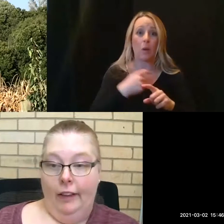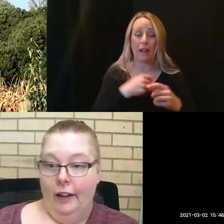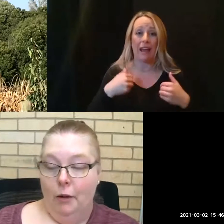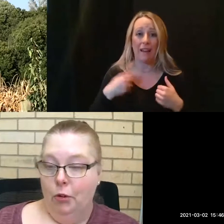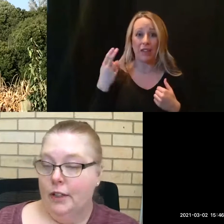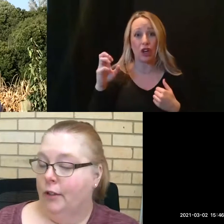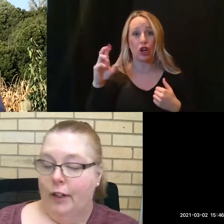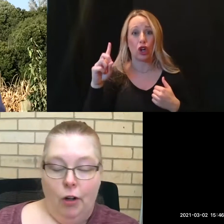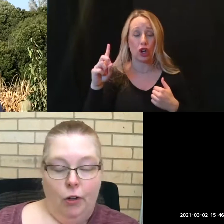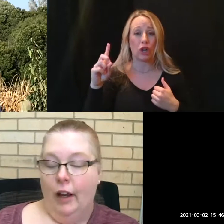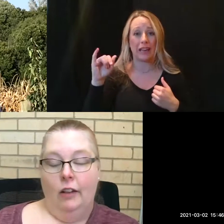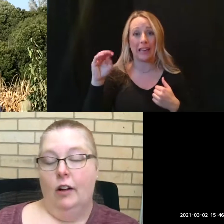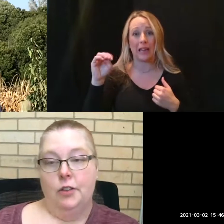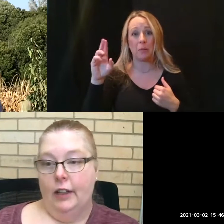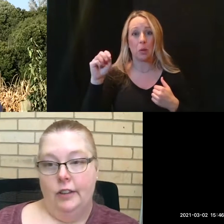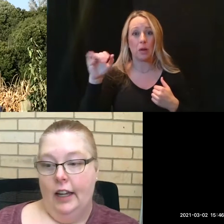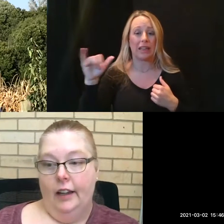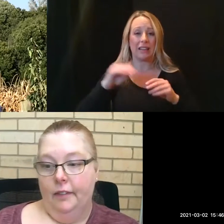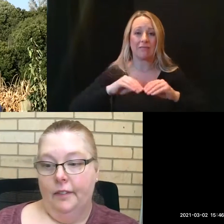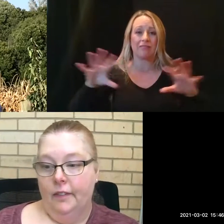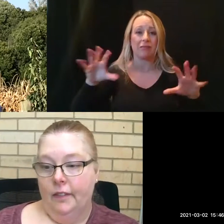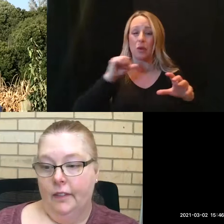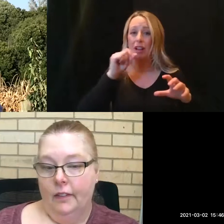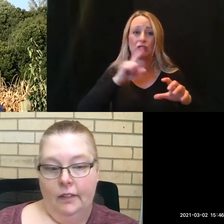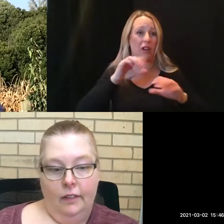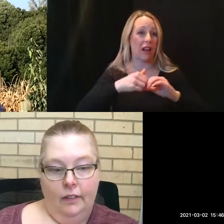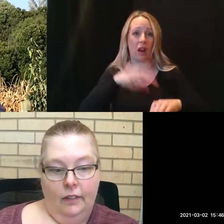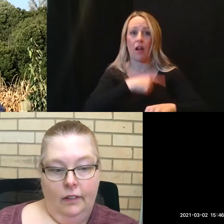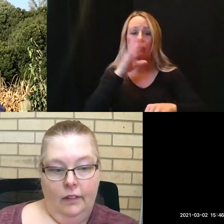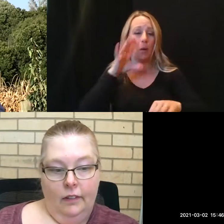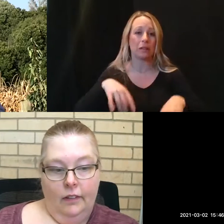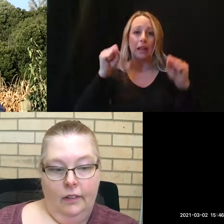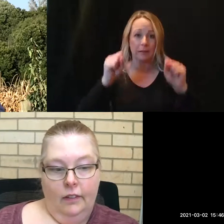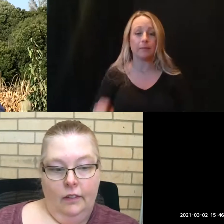don't know what that number is, and we don't know how long it's going to take.